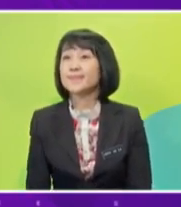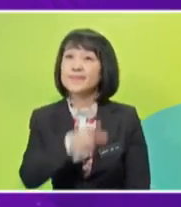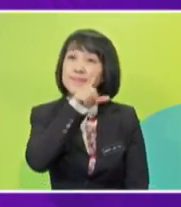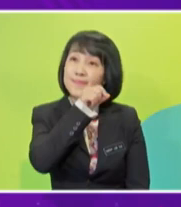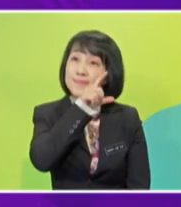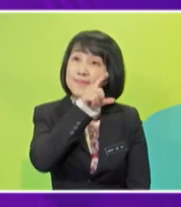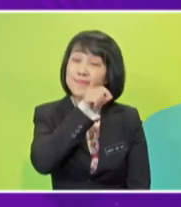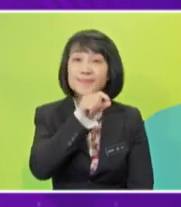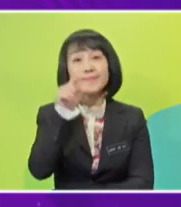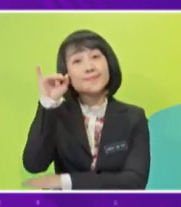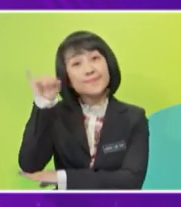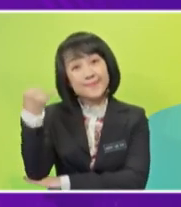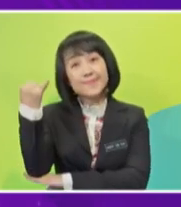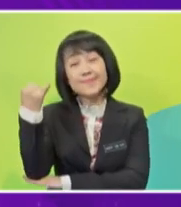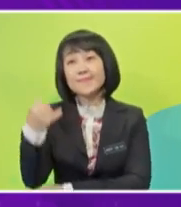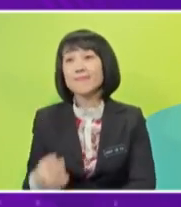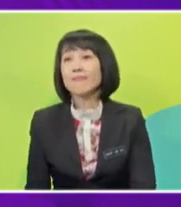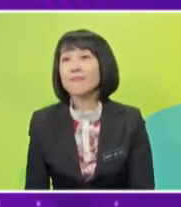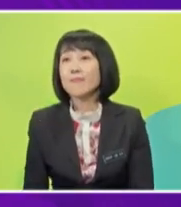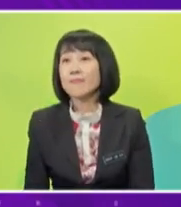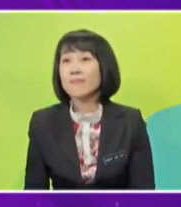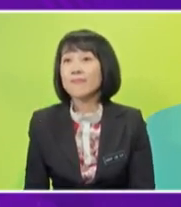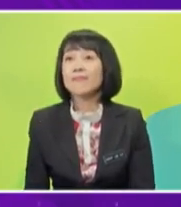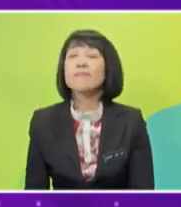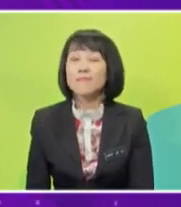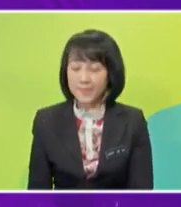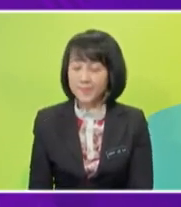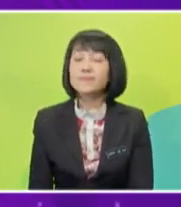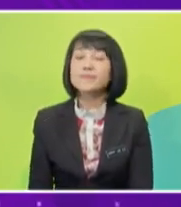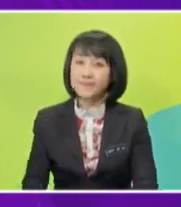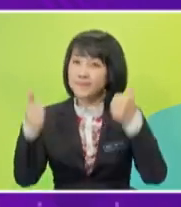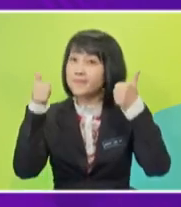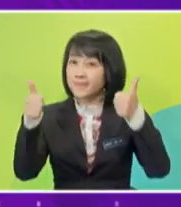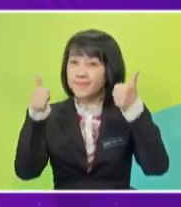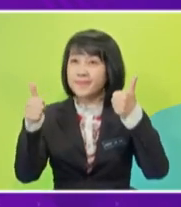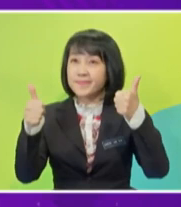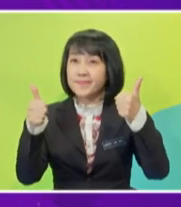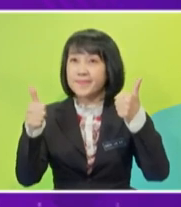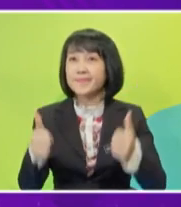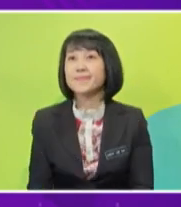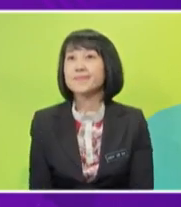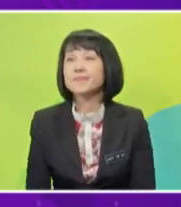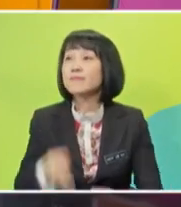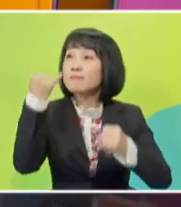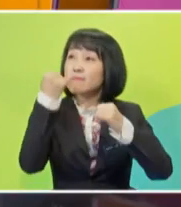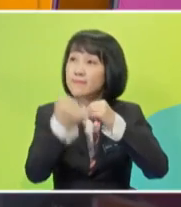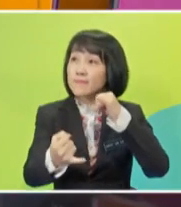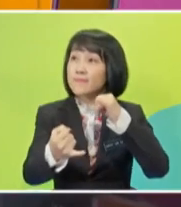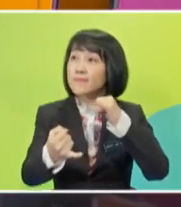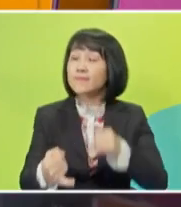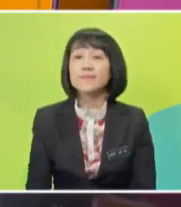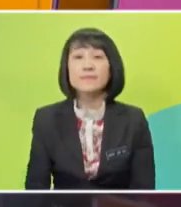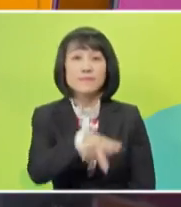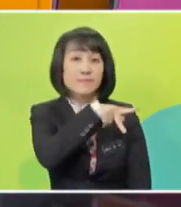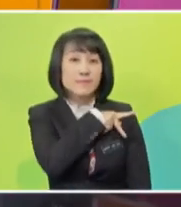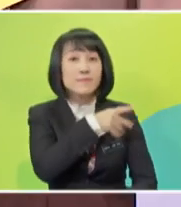parrot, jungle. Wow. Perfect, everyone. Well done. Okay, and the last one.